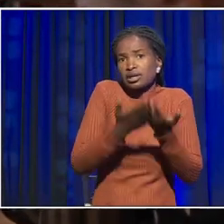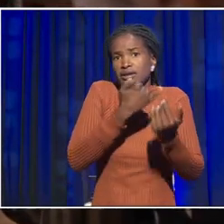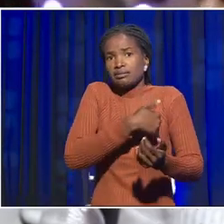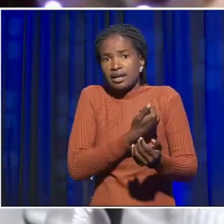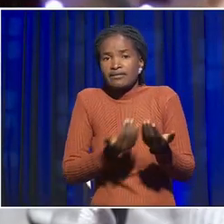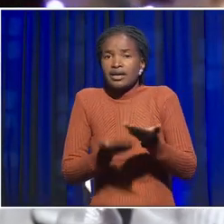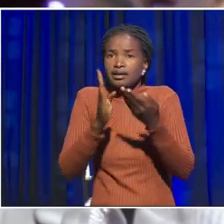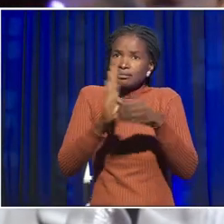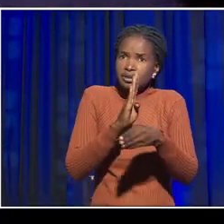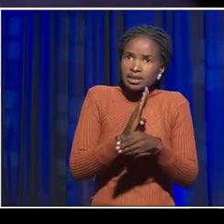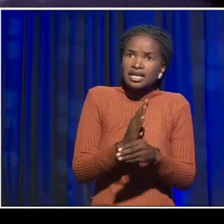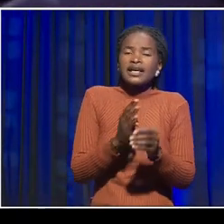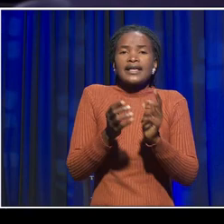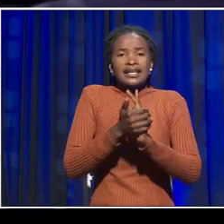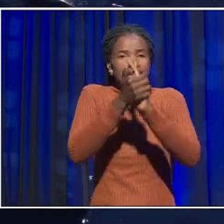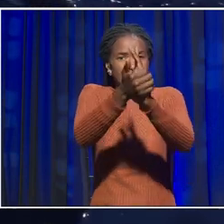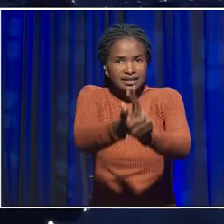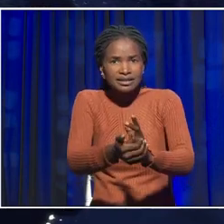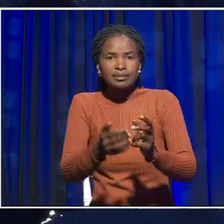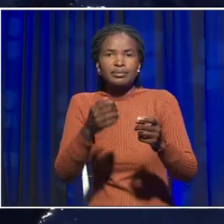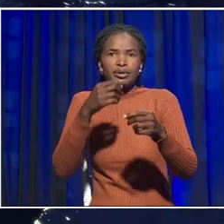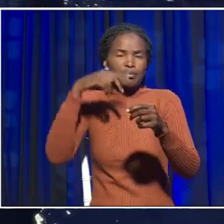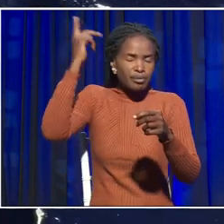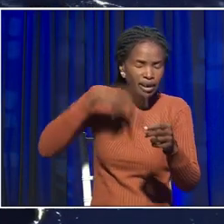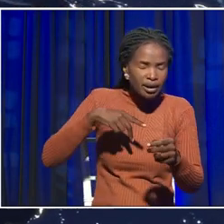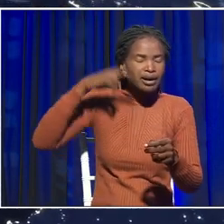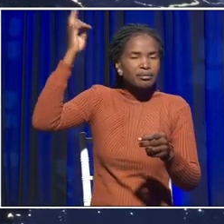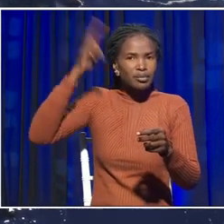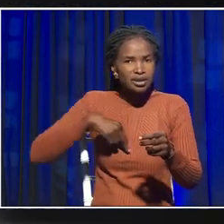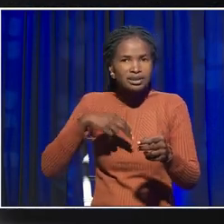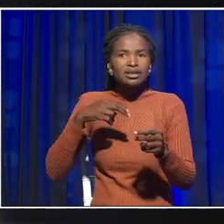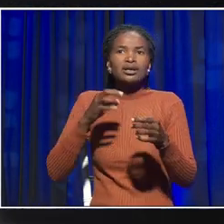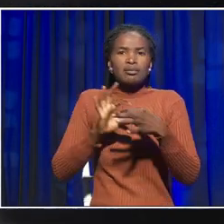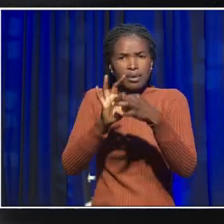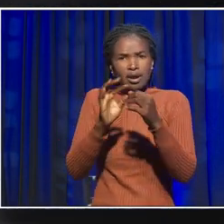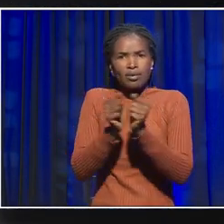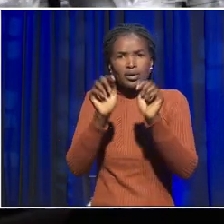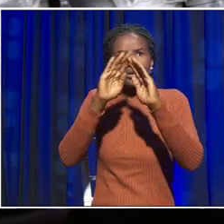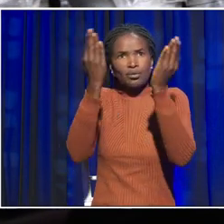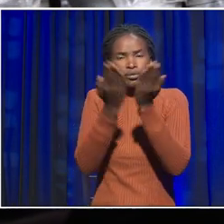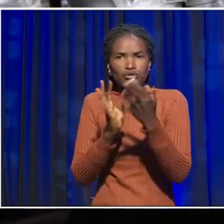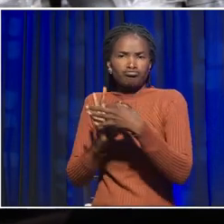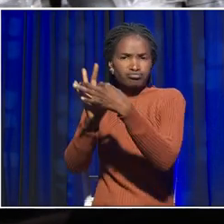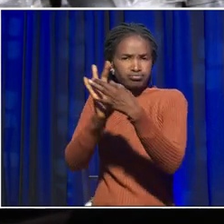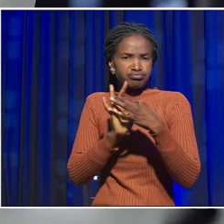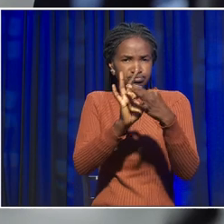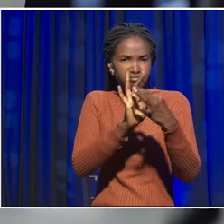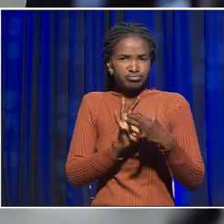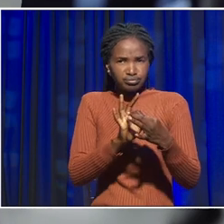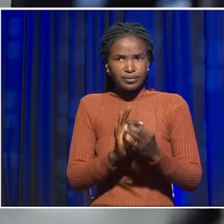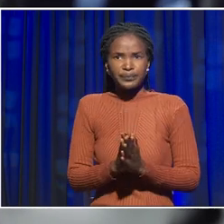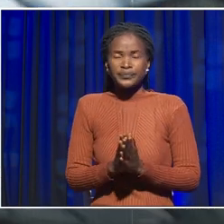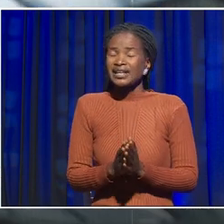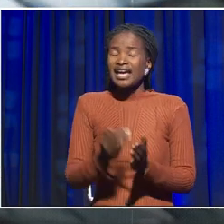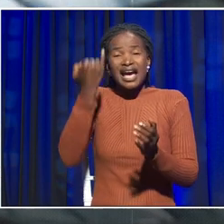governance protocols and policy frameworks, and pilot them with partners around the world. If we are not innovative, if we're not